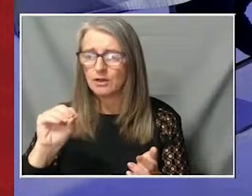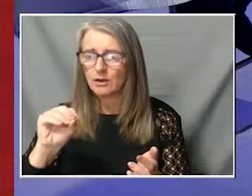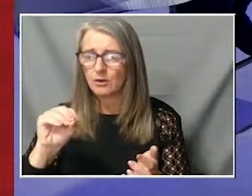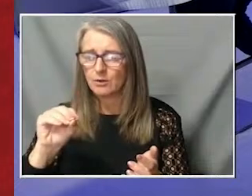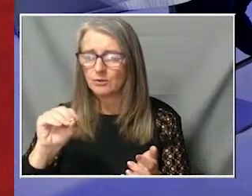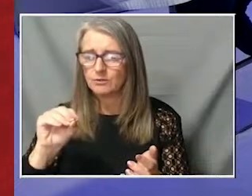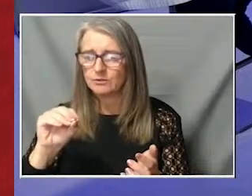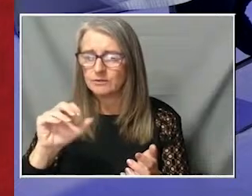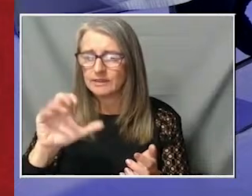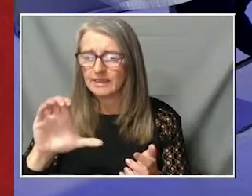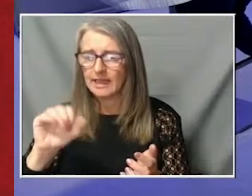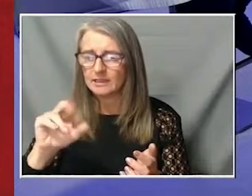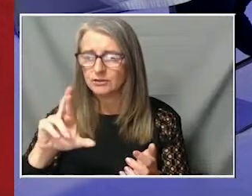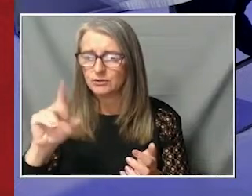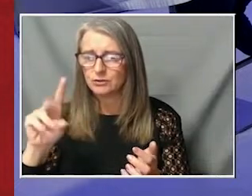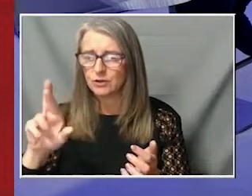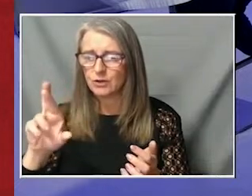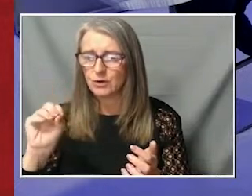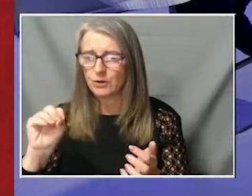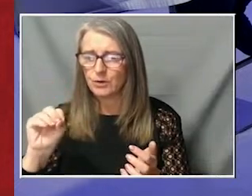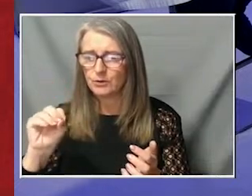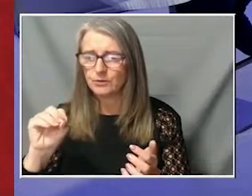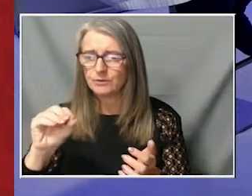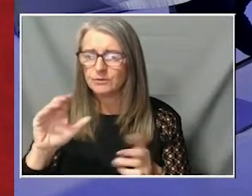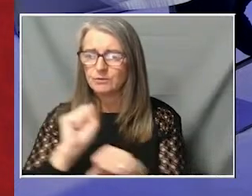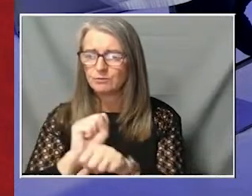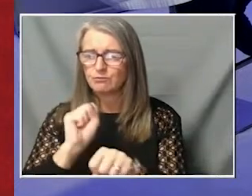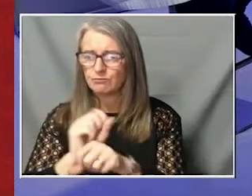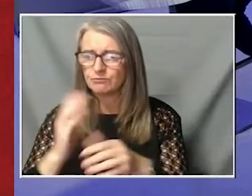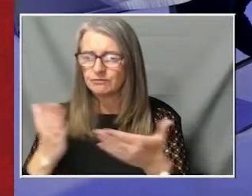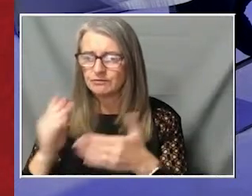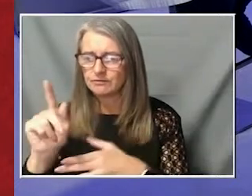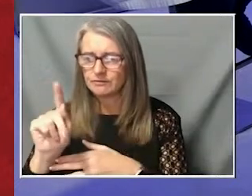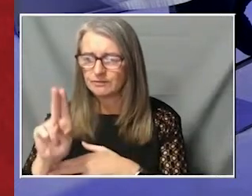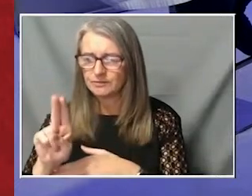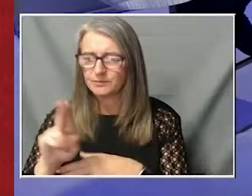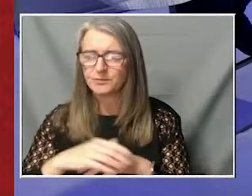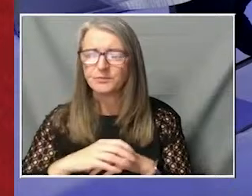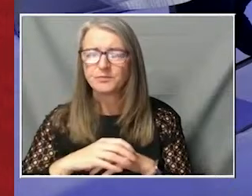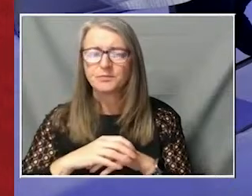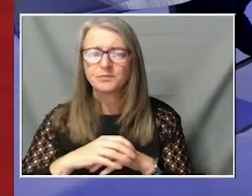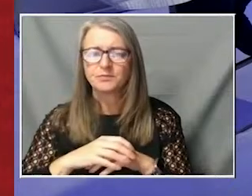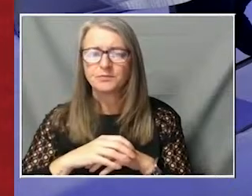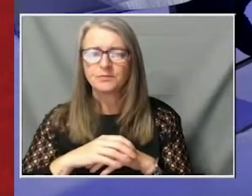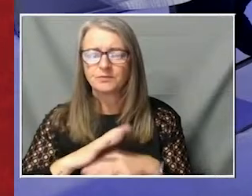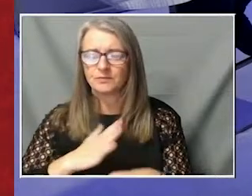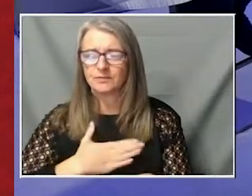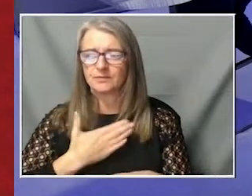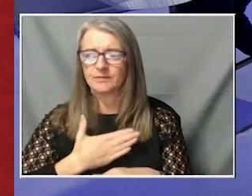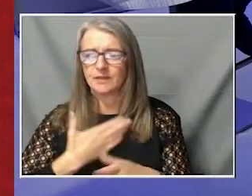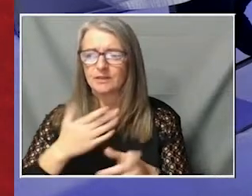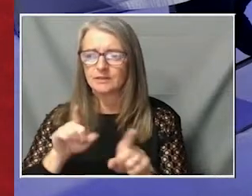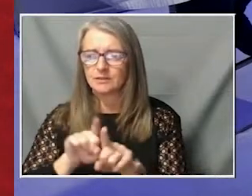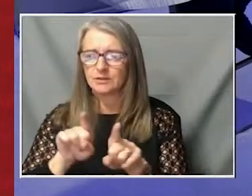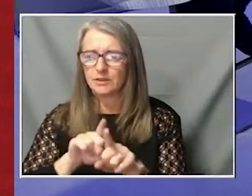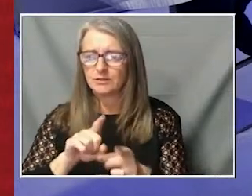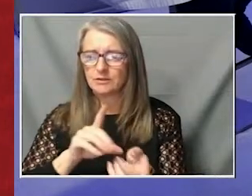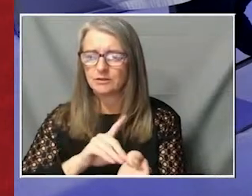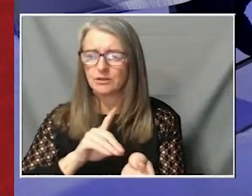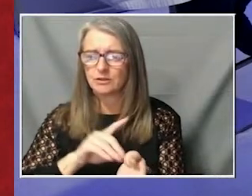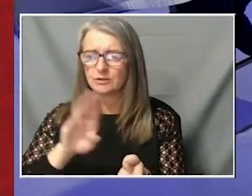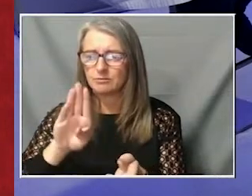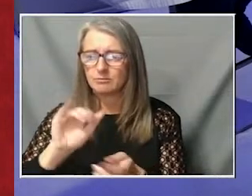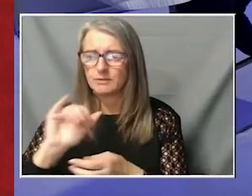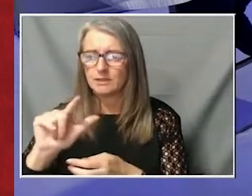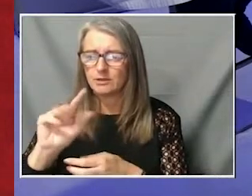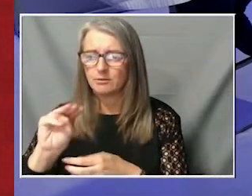Translational Research at the KU School of Medicine. Good morning. Good to see you. Good to see you. And always great to have Dr. Bill Barkman, also a pulmonologist, but